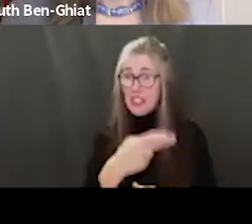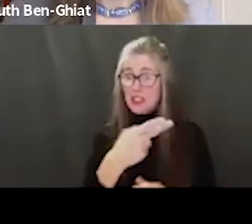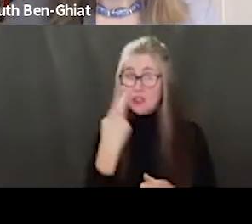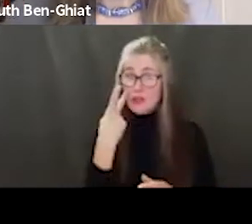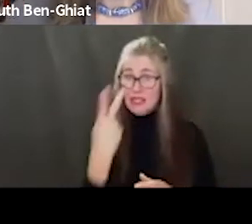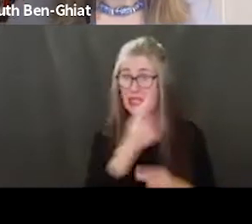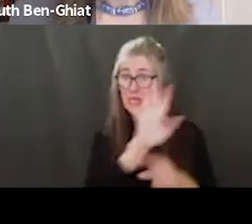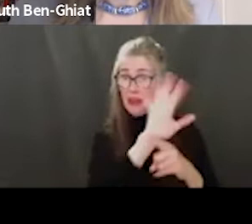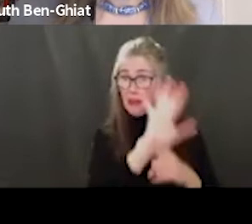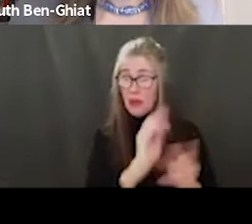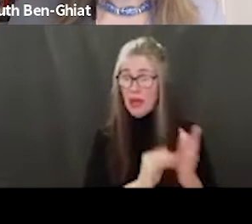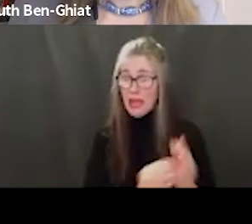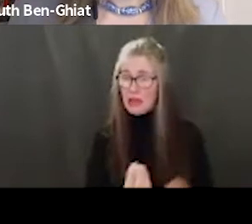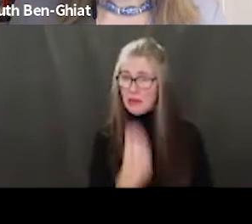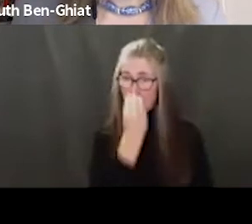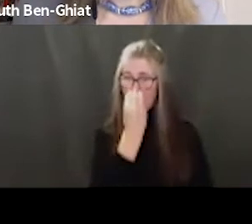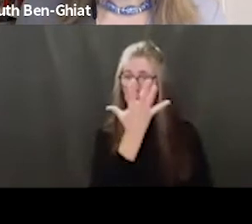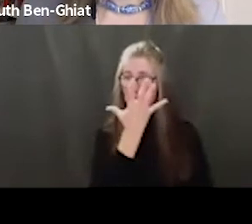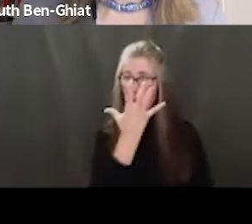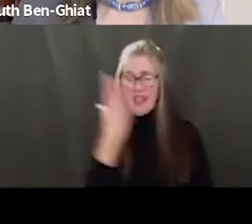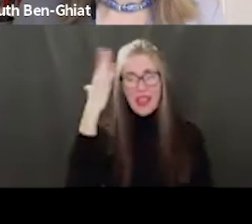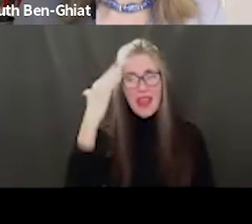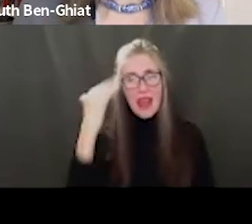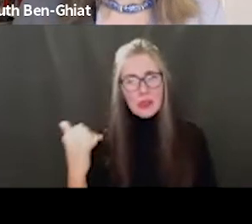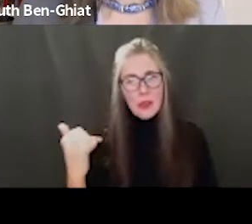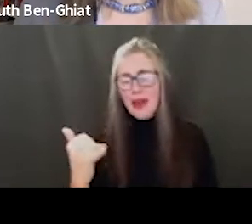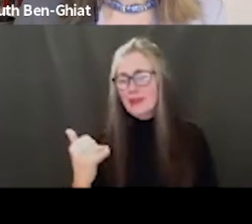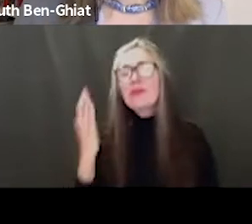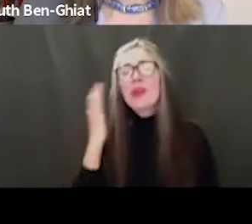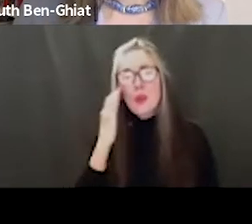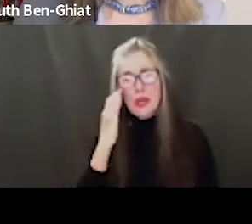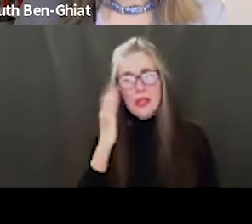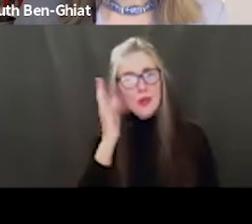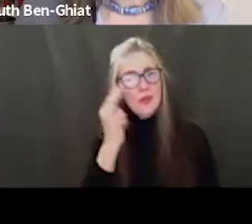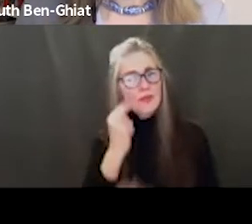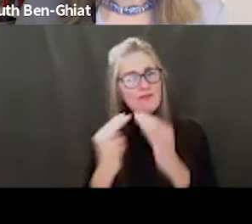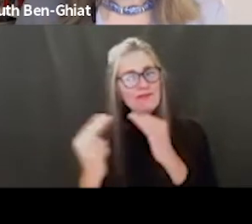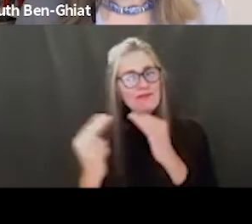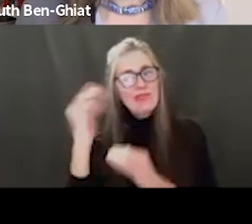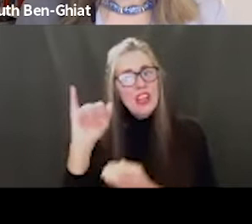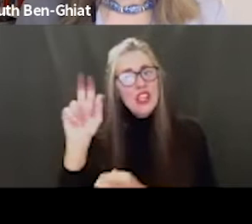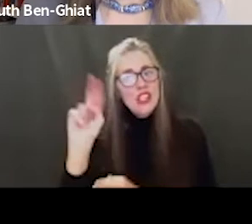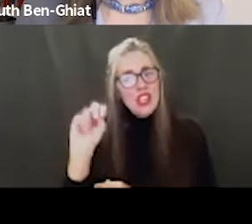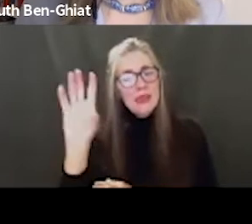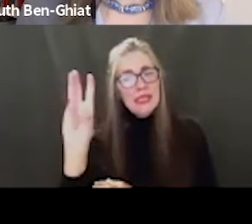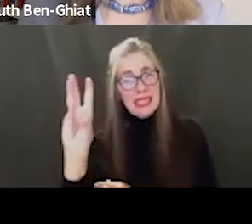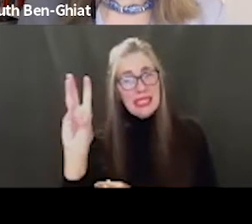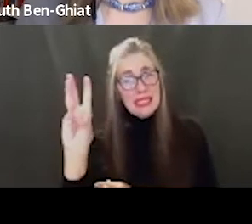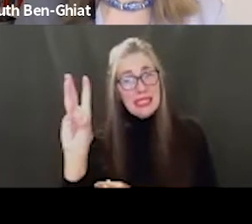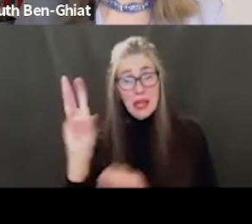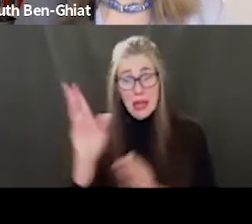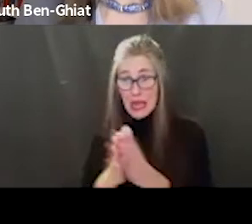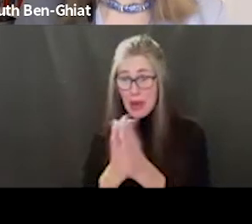up in a place like January 6th, because one of the lessons of my book is at the center of strongman